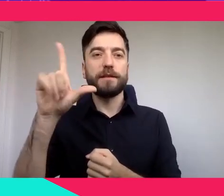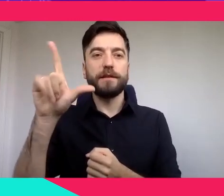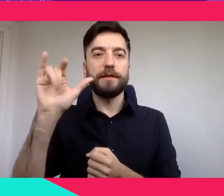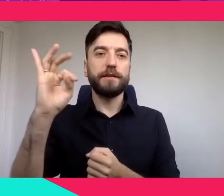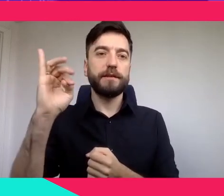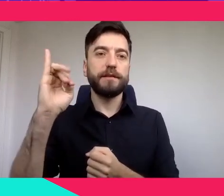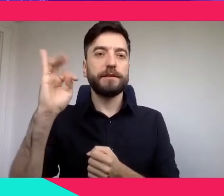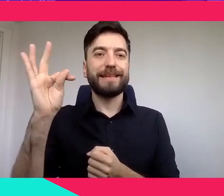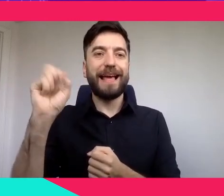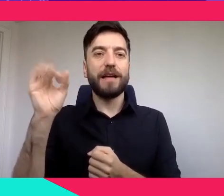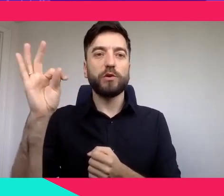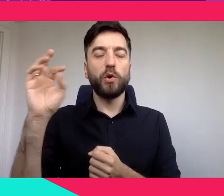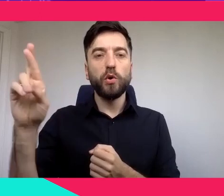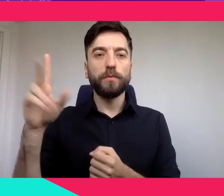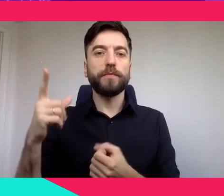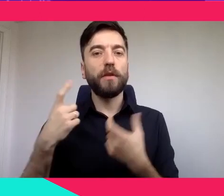Here's sort of a graphic